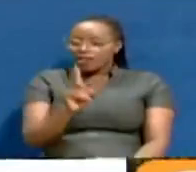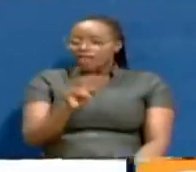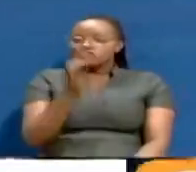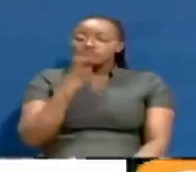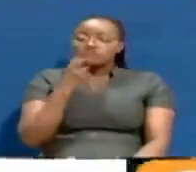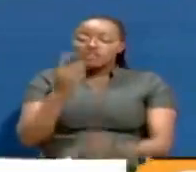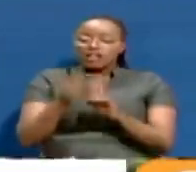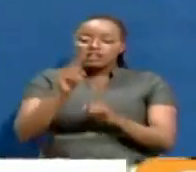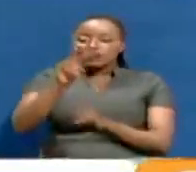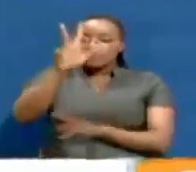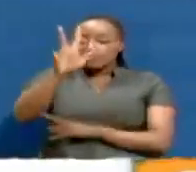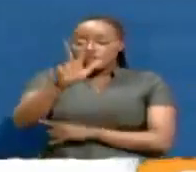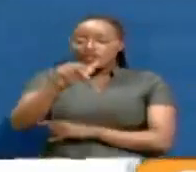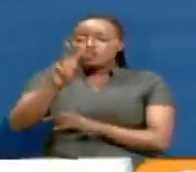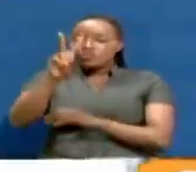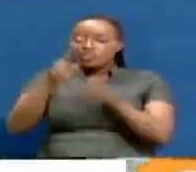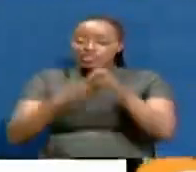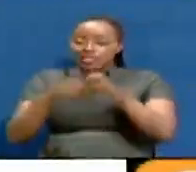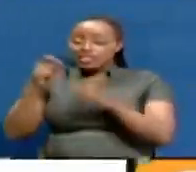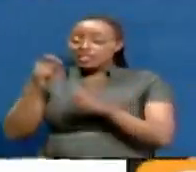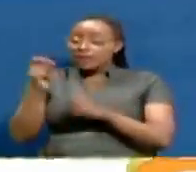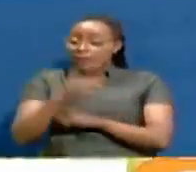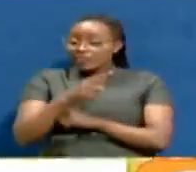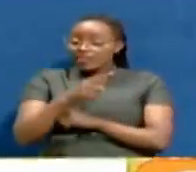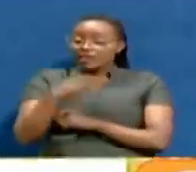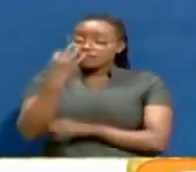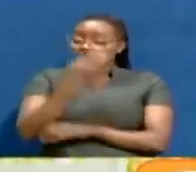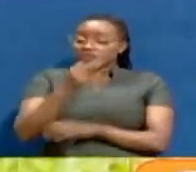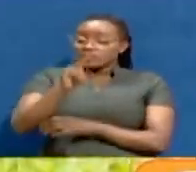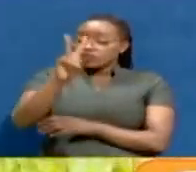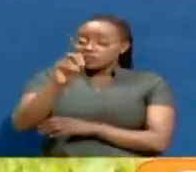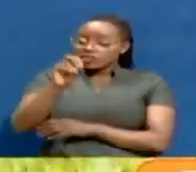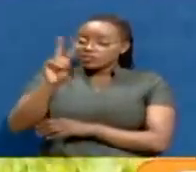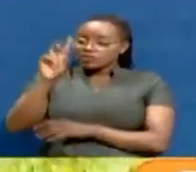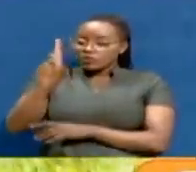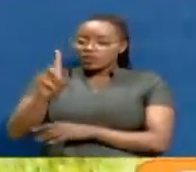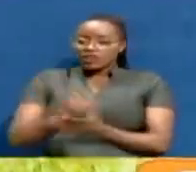March 23rd to 26th, 2021. Mike Okinyi for Citizen TV.